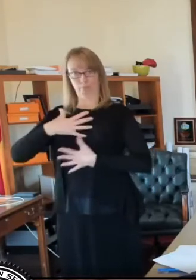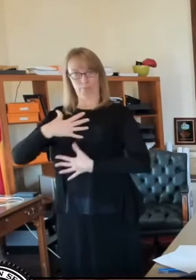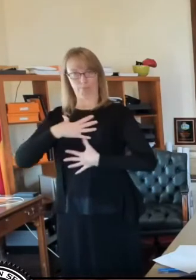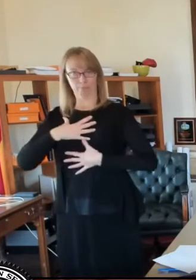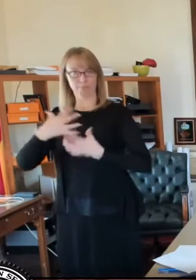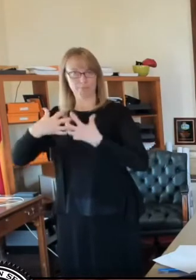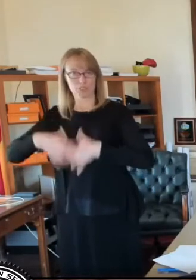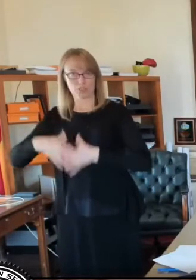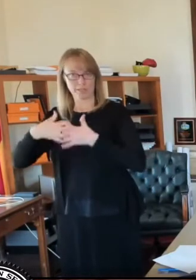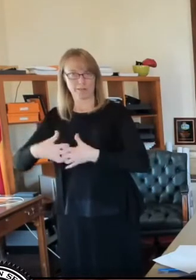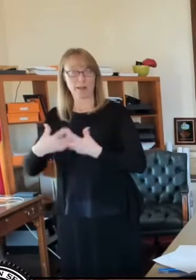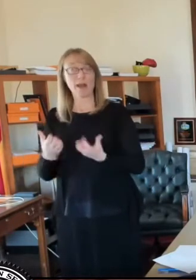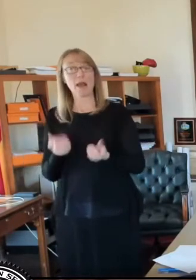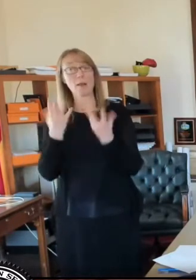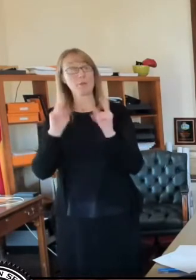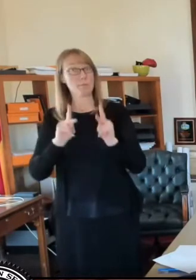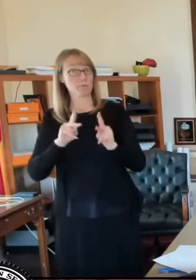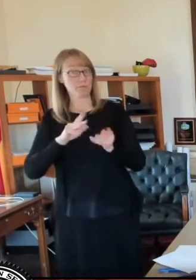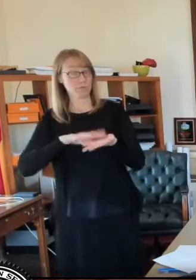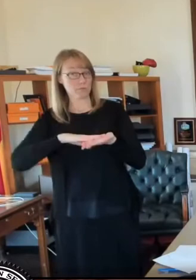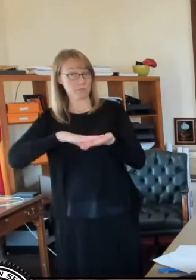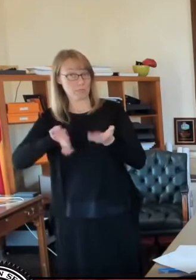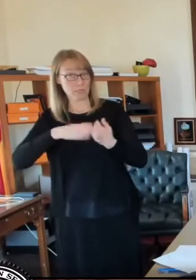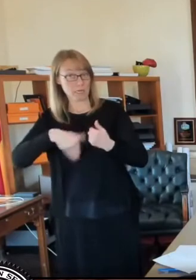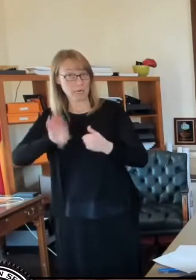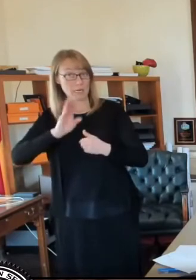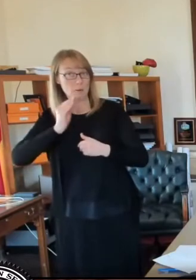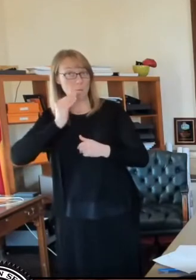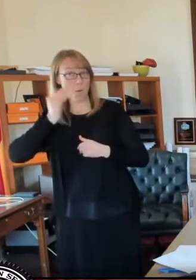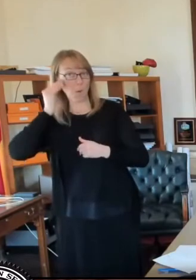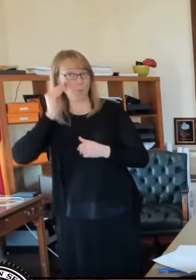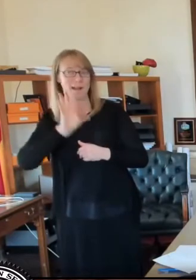people discharged was 92. So